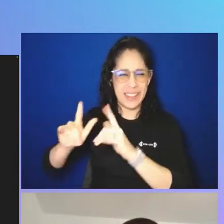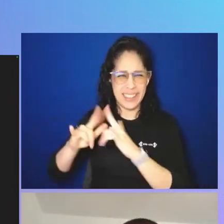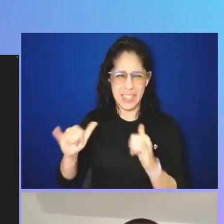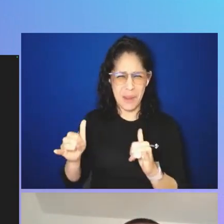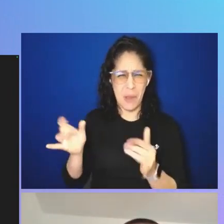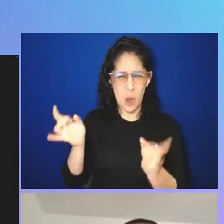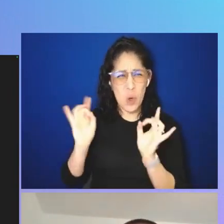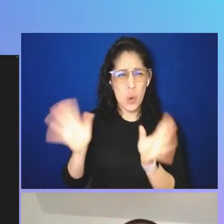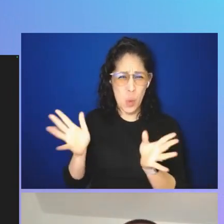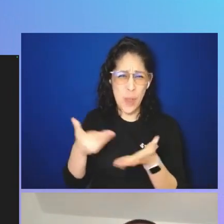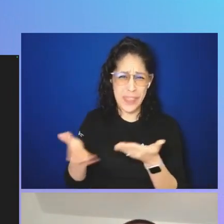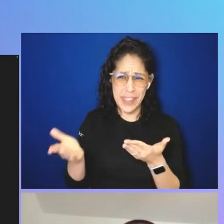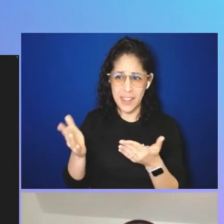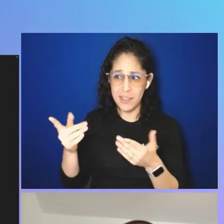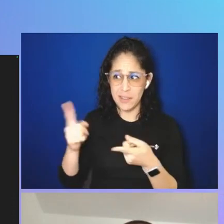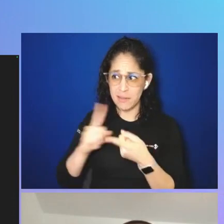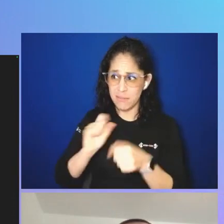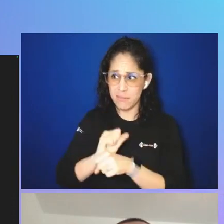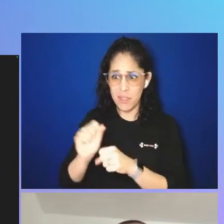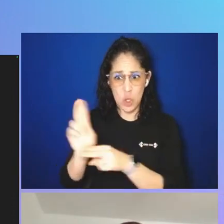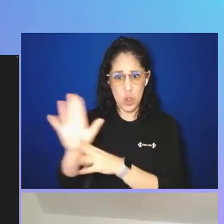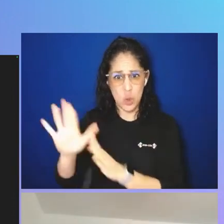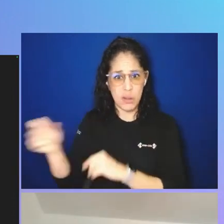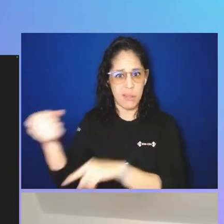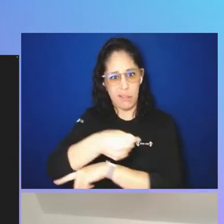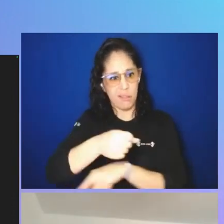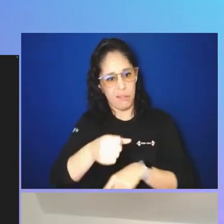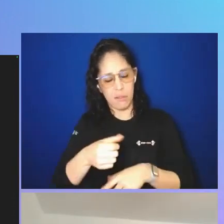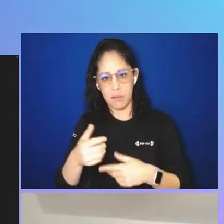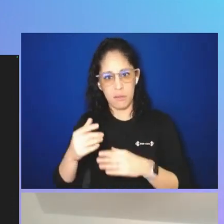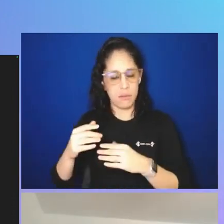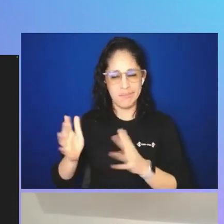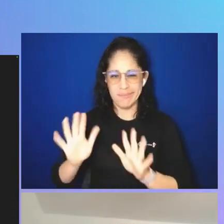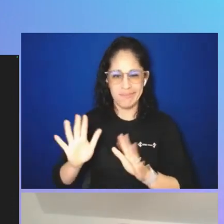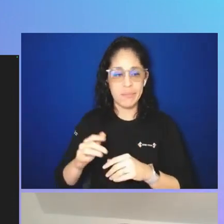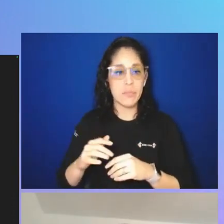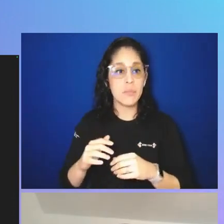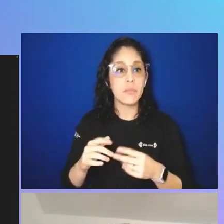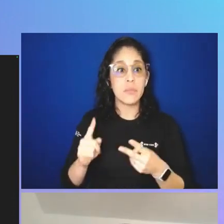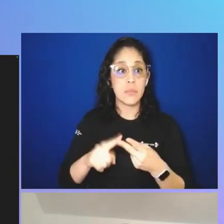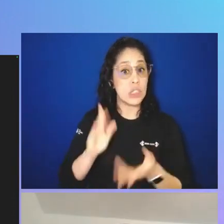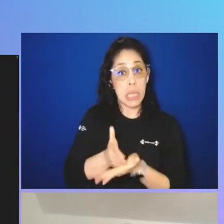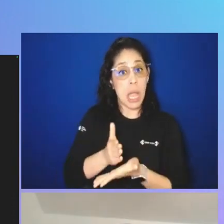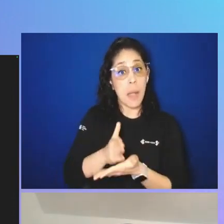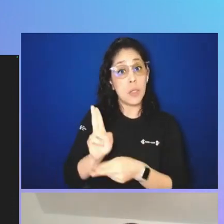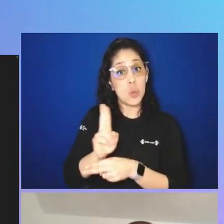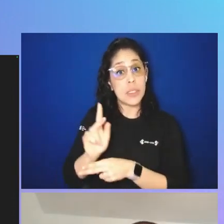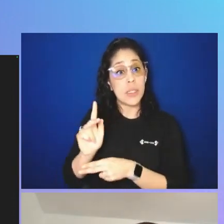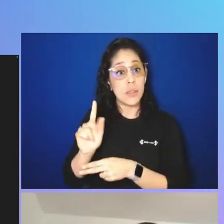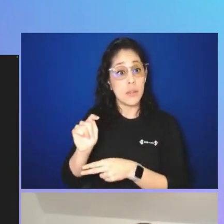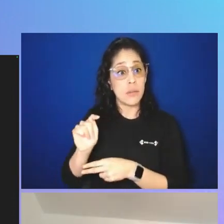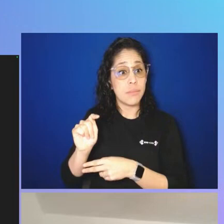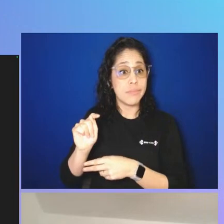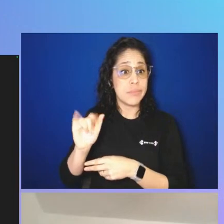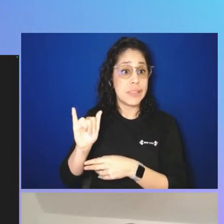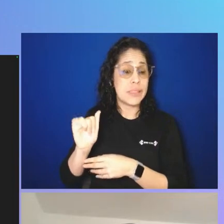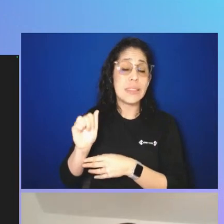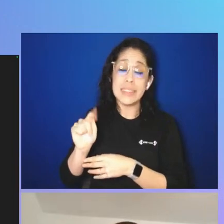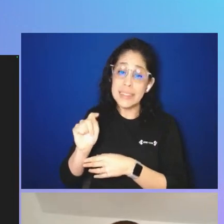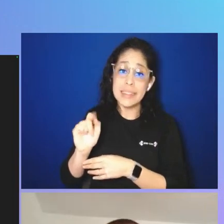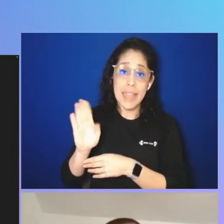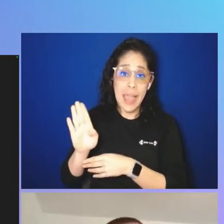to subject to anyone. Stop using tab interfaces and live regions. Kind of, it depends